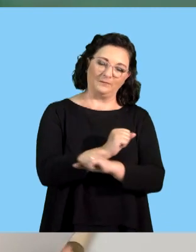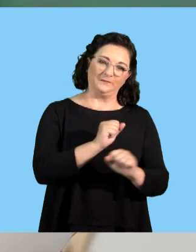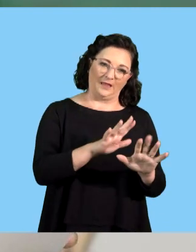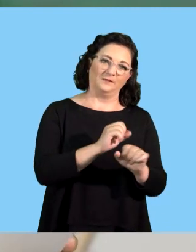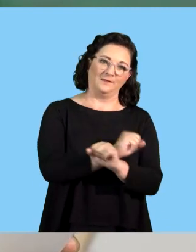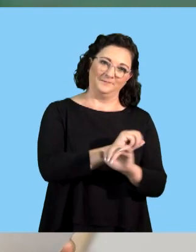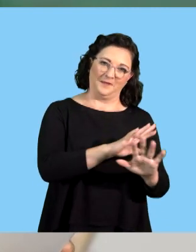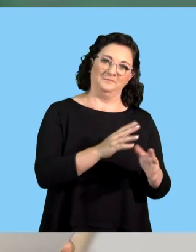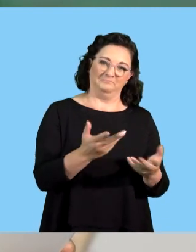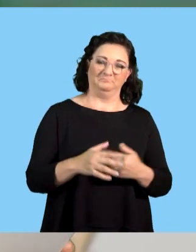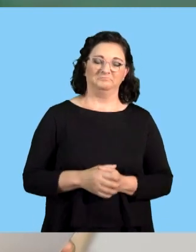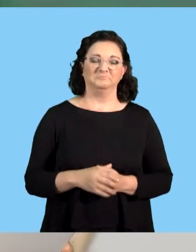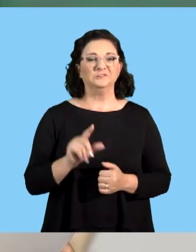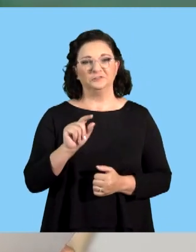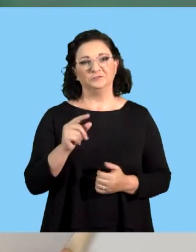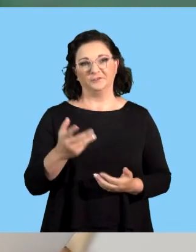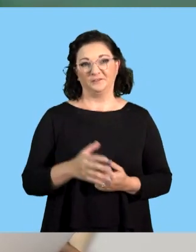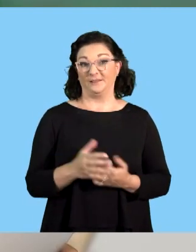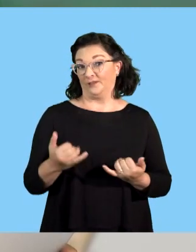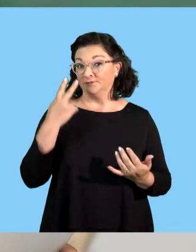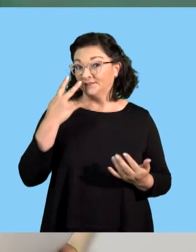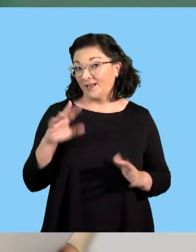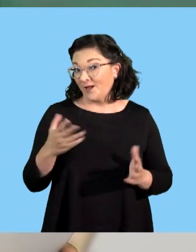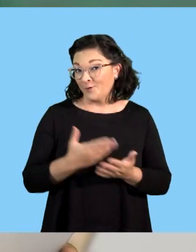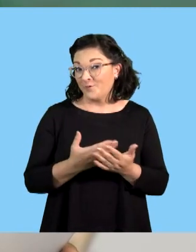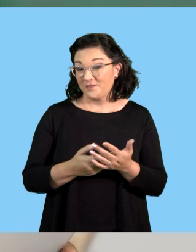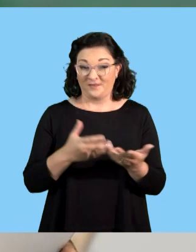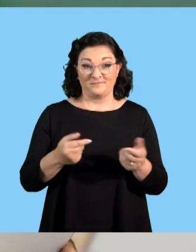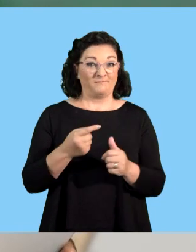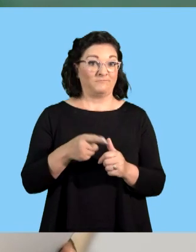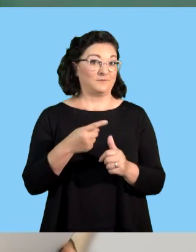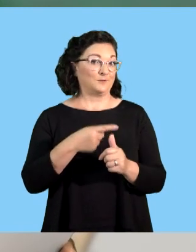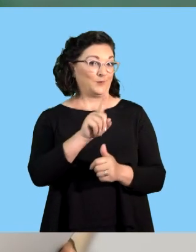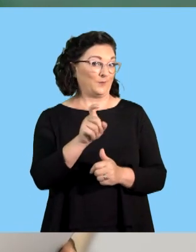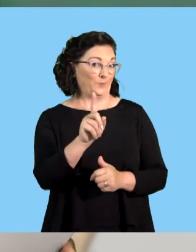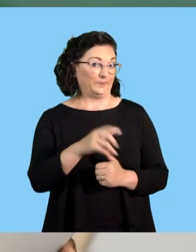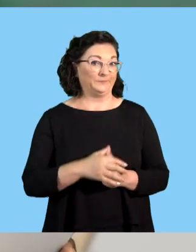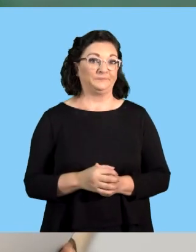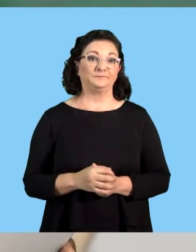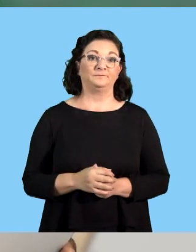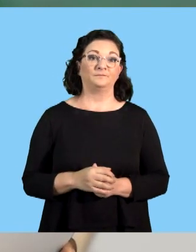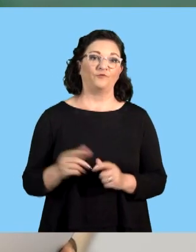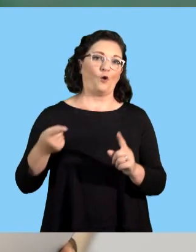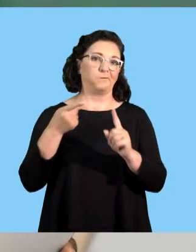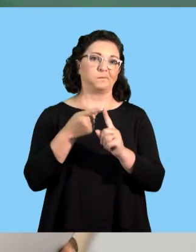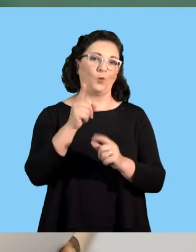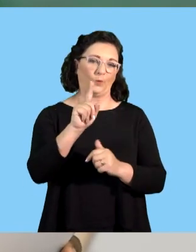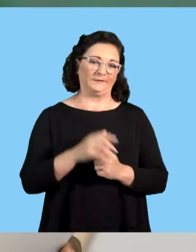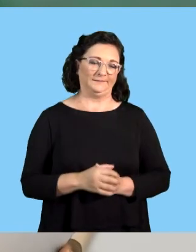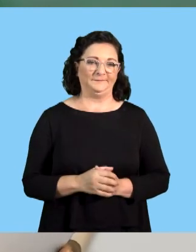this interesting fact helps us to answer some of these questions as we move to our lesson